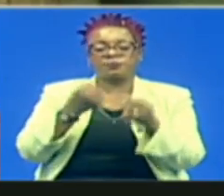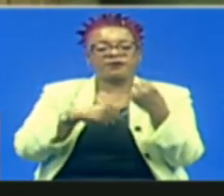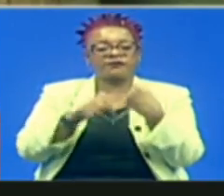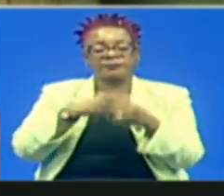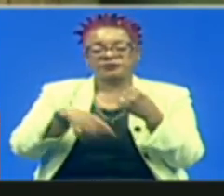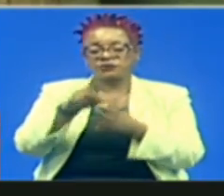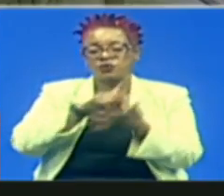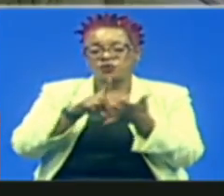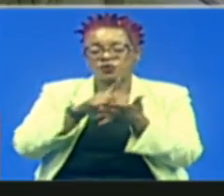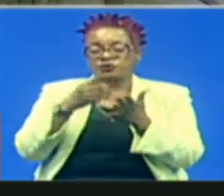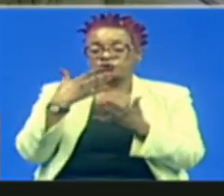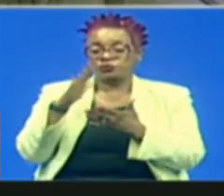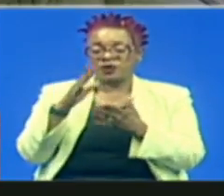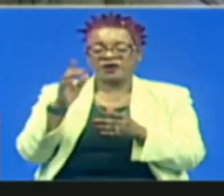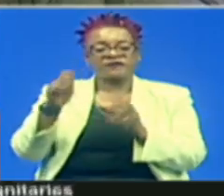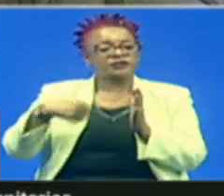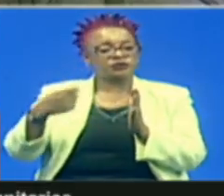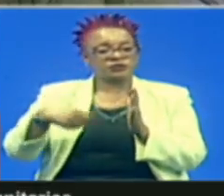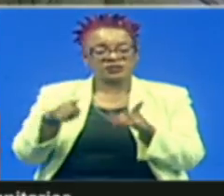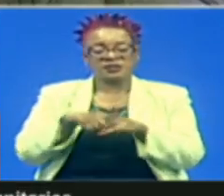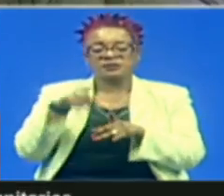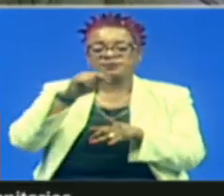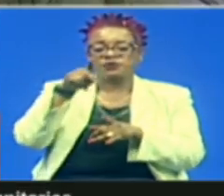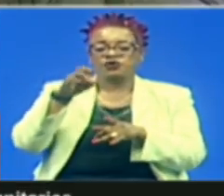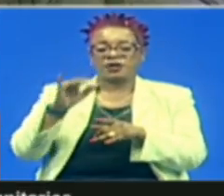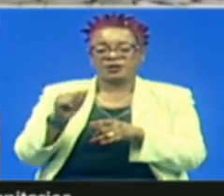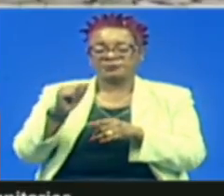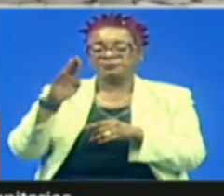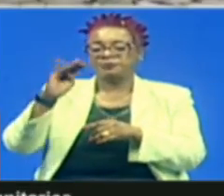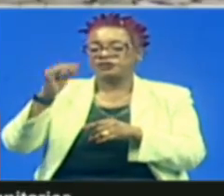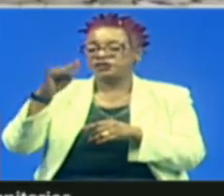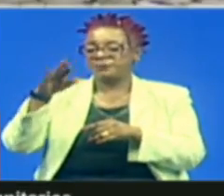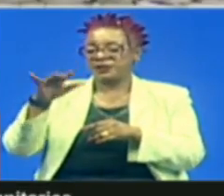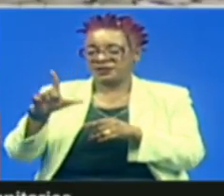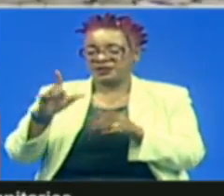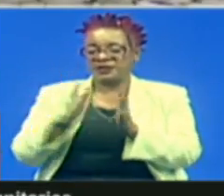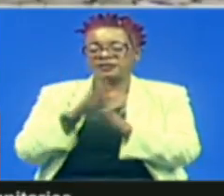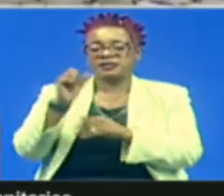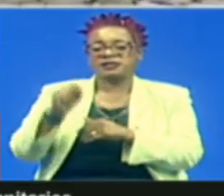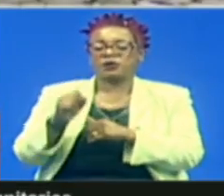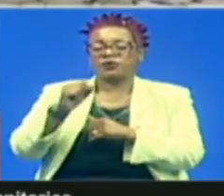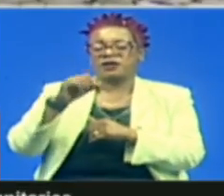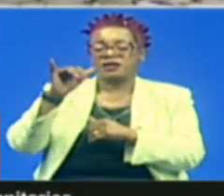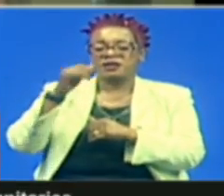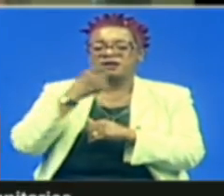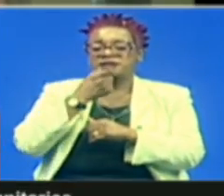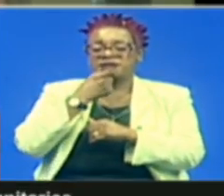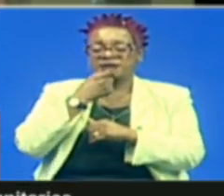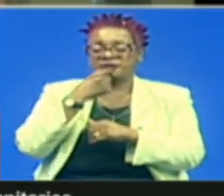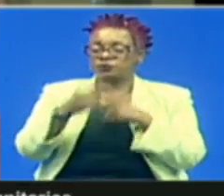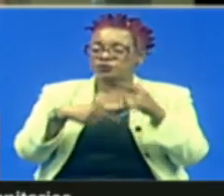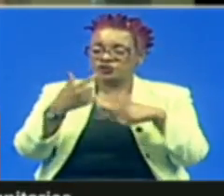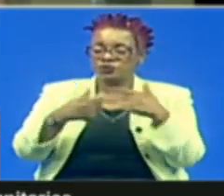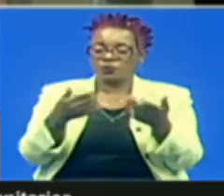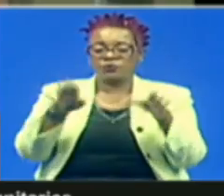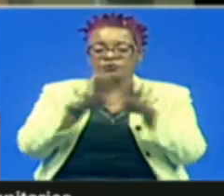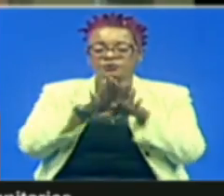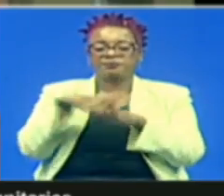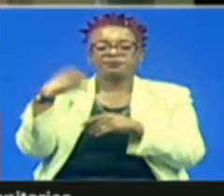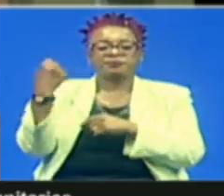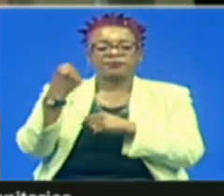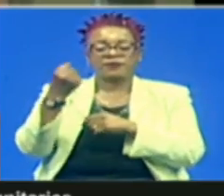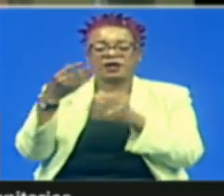local sugar factories such as Nzoia, Chemilil, and South Nyanza, and the continued closure of Mumias and